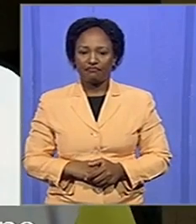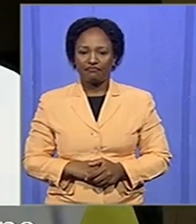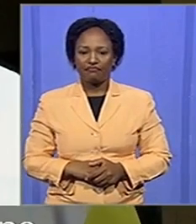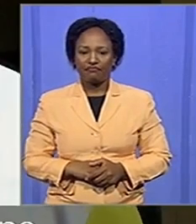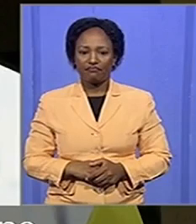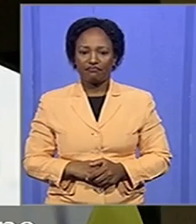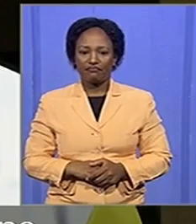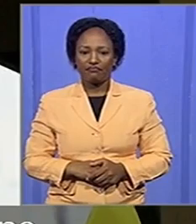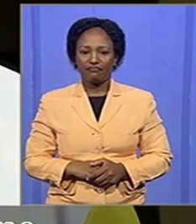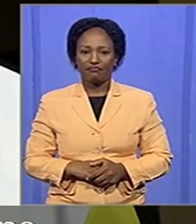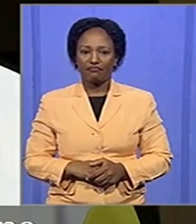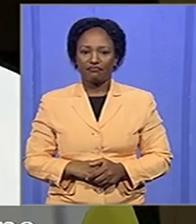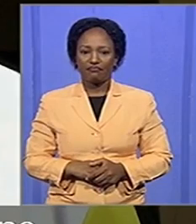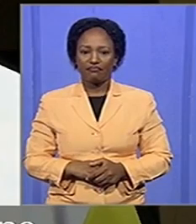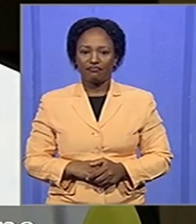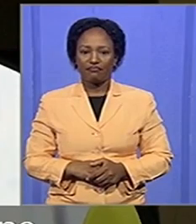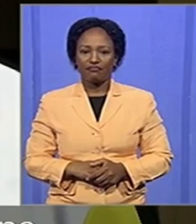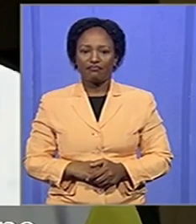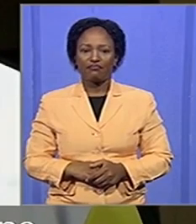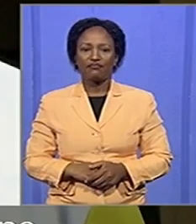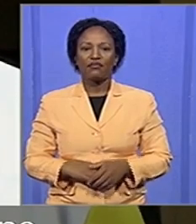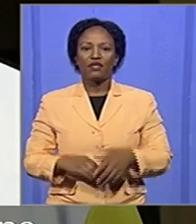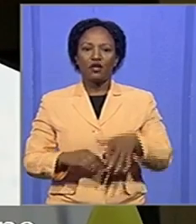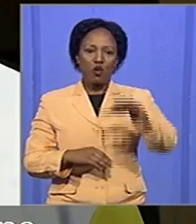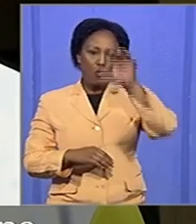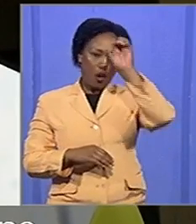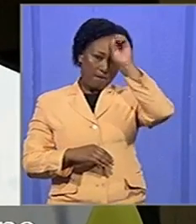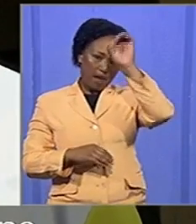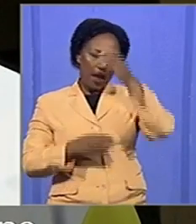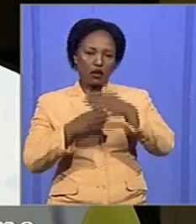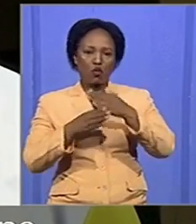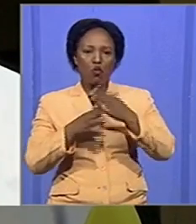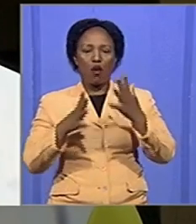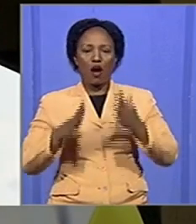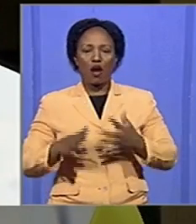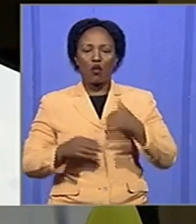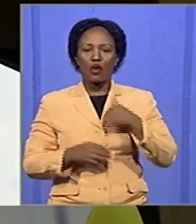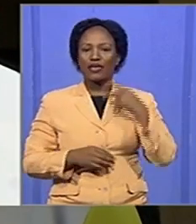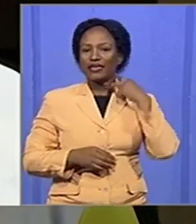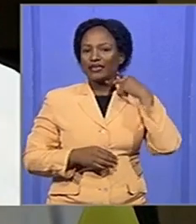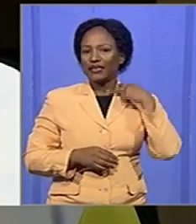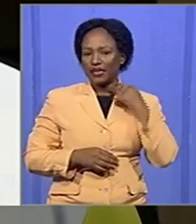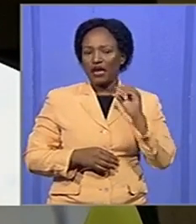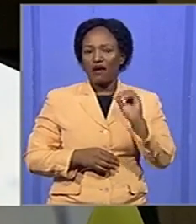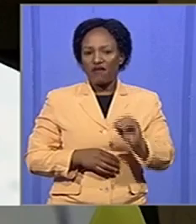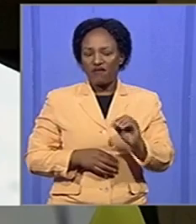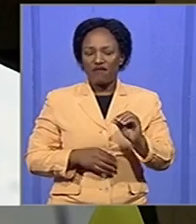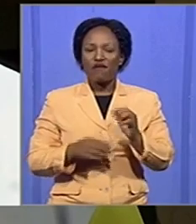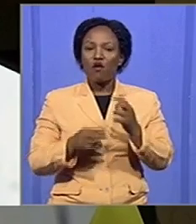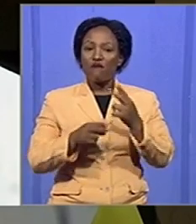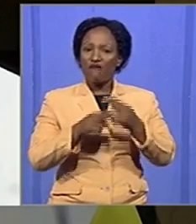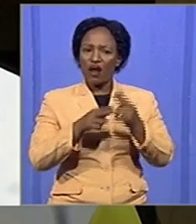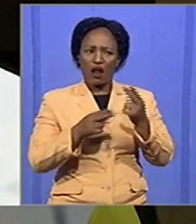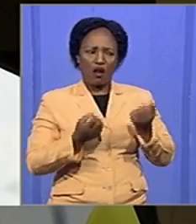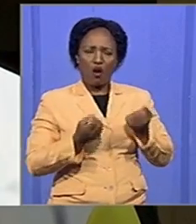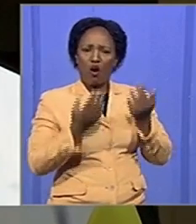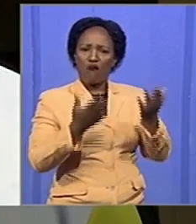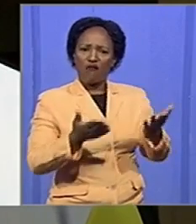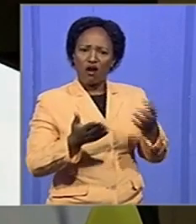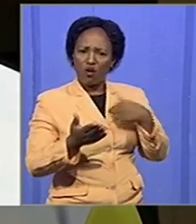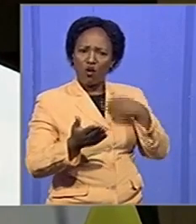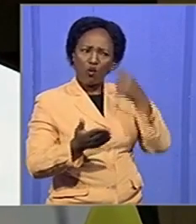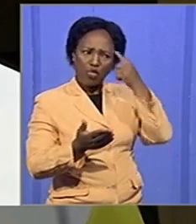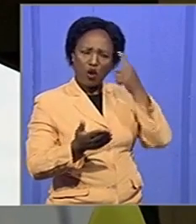We must say, as the National Union of Mine Workers, that we are very much disappointed with the final offer. We thought that we were coming